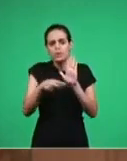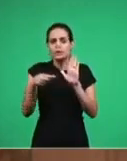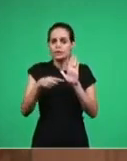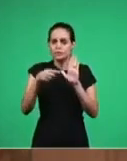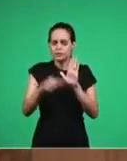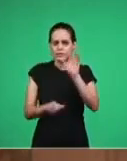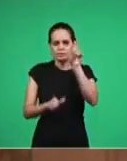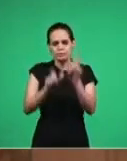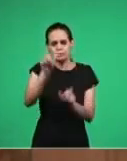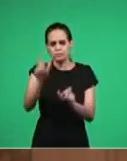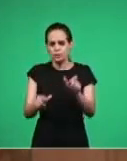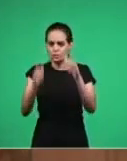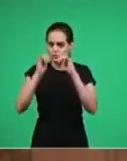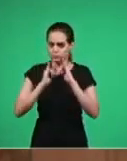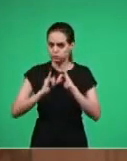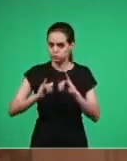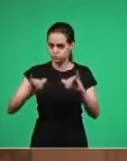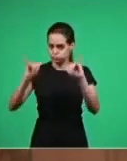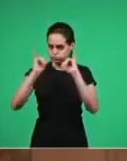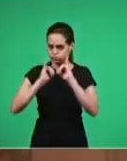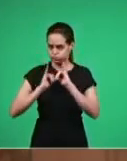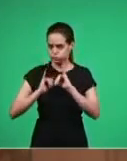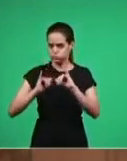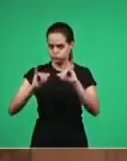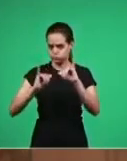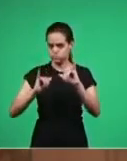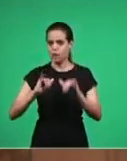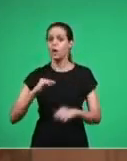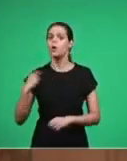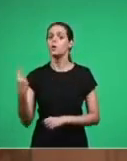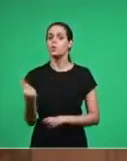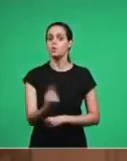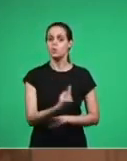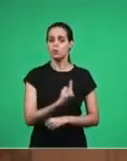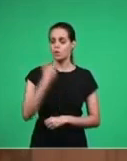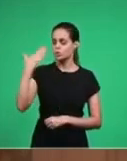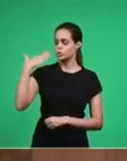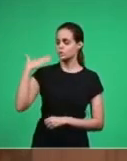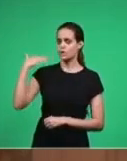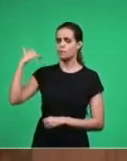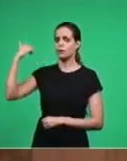And a project doesn't exist without those in charge